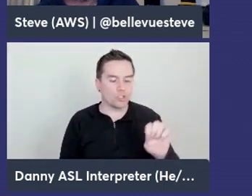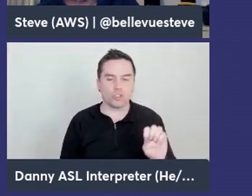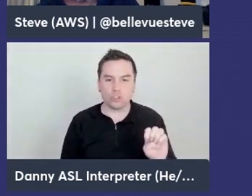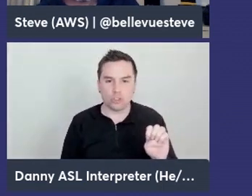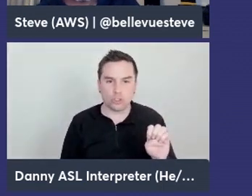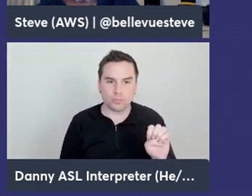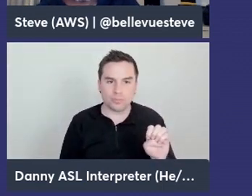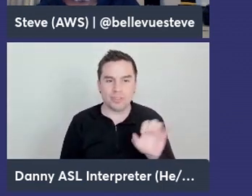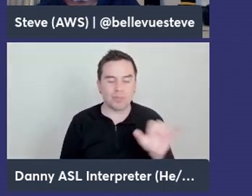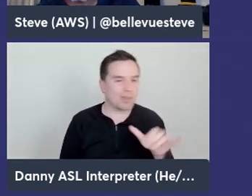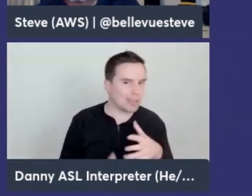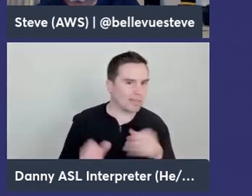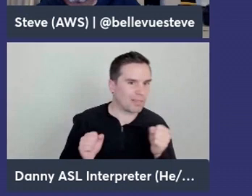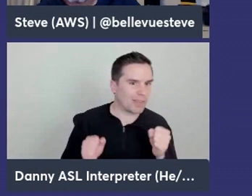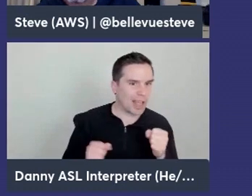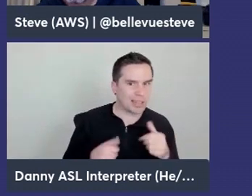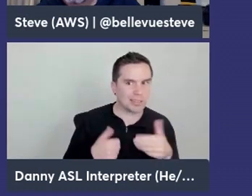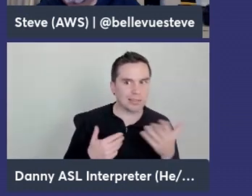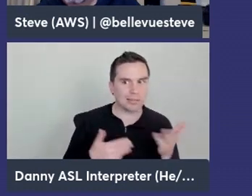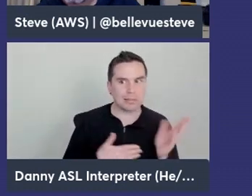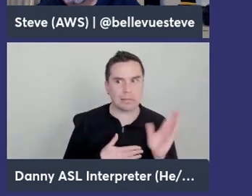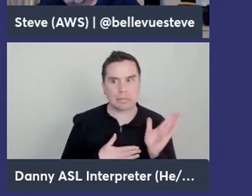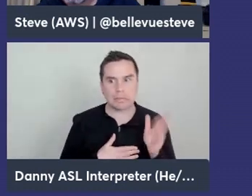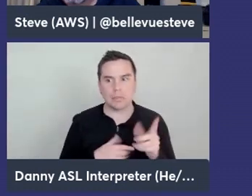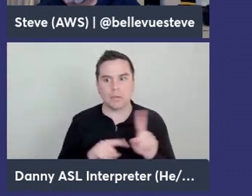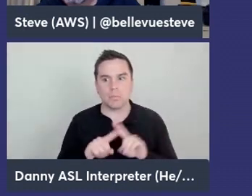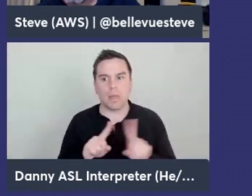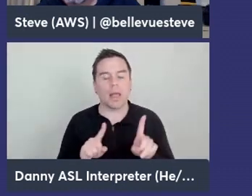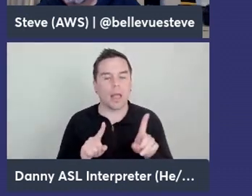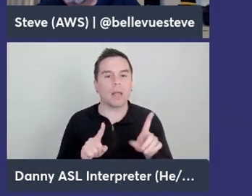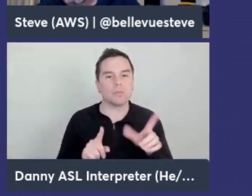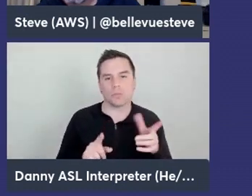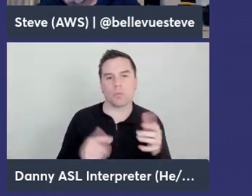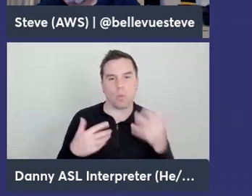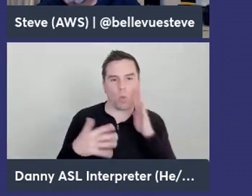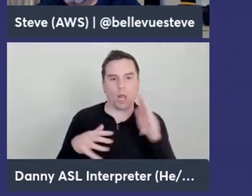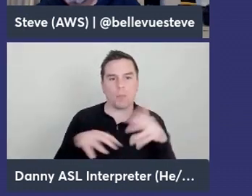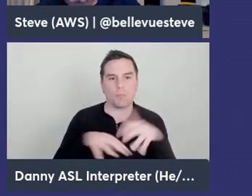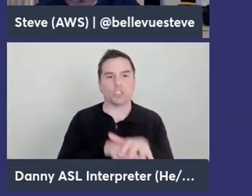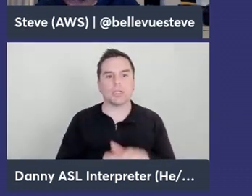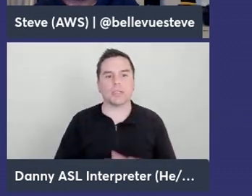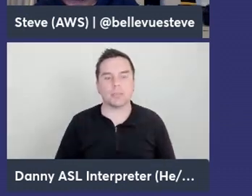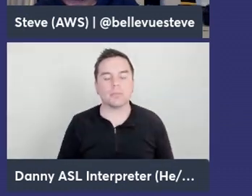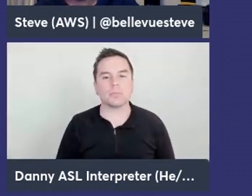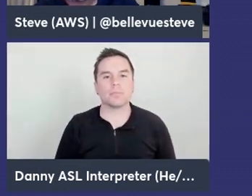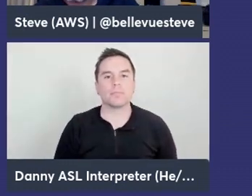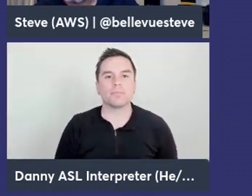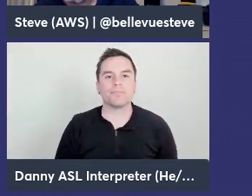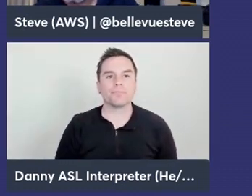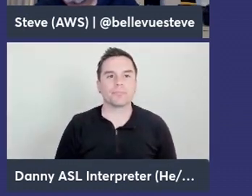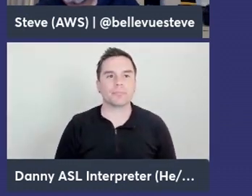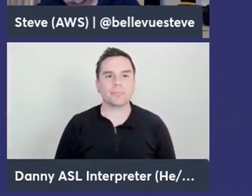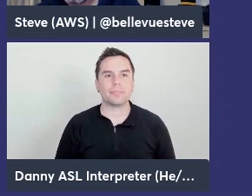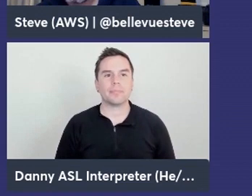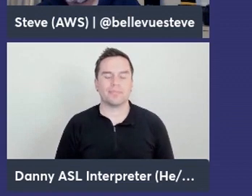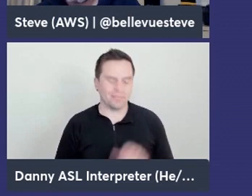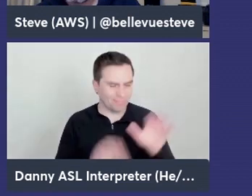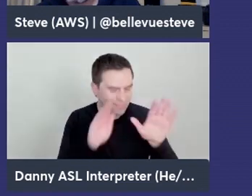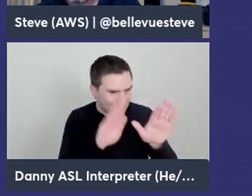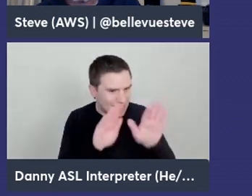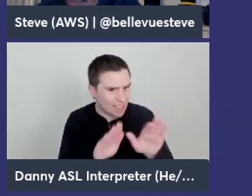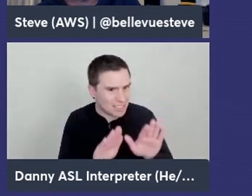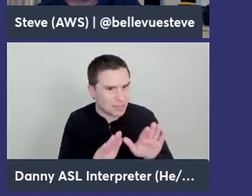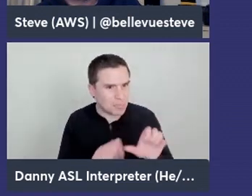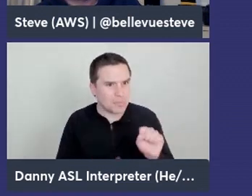of quick too, but that's going to merge that in. Oh, this is and then, awesome. Yeah. And so we had kind of